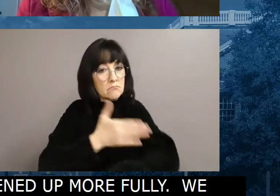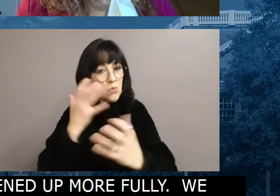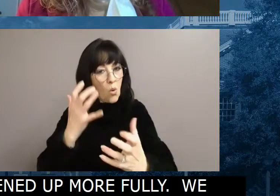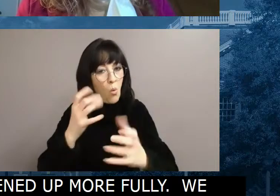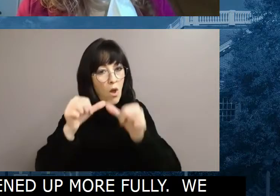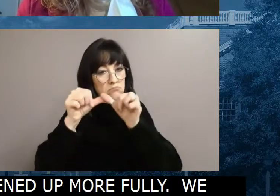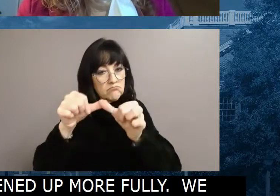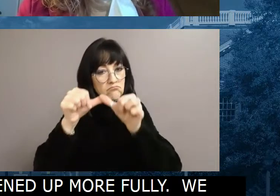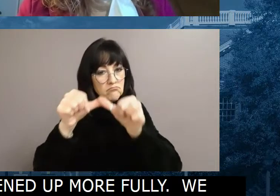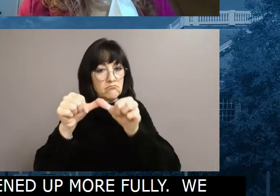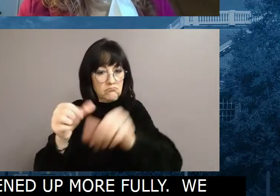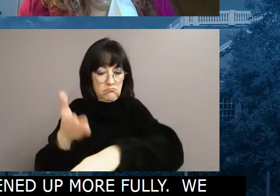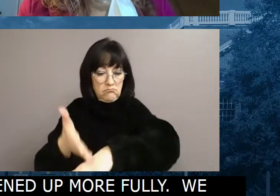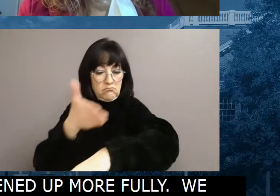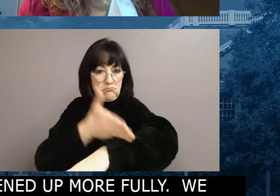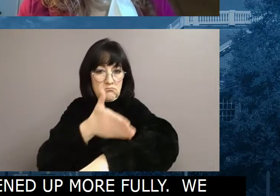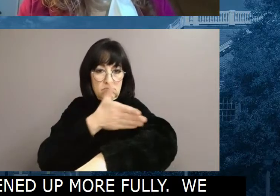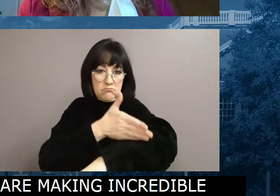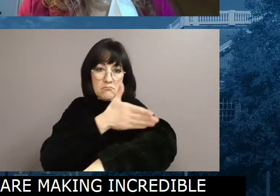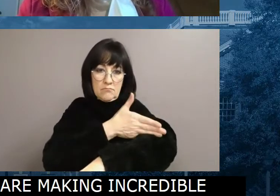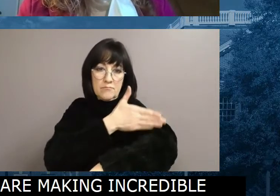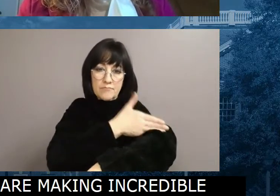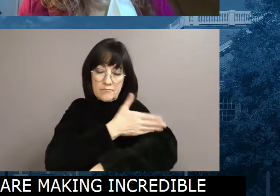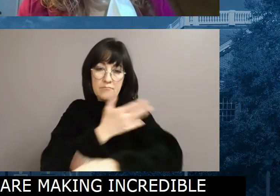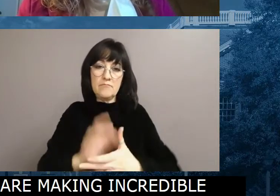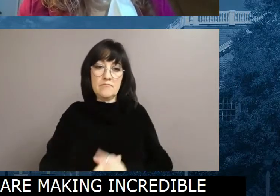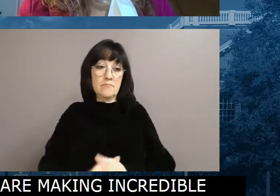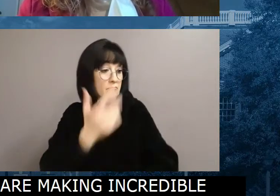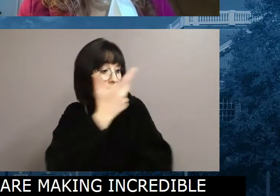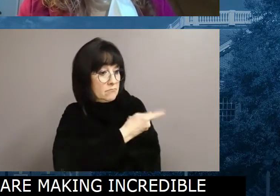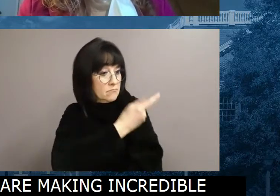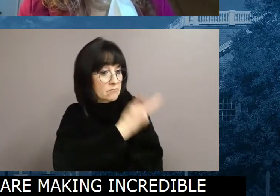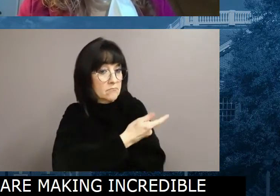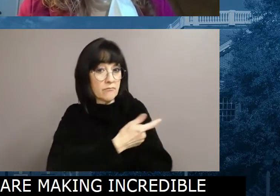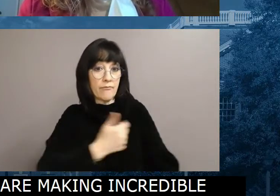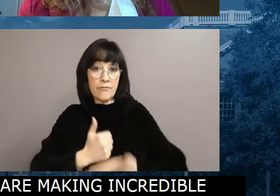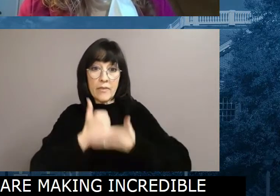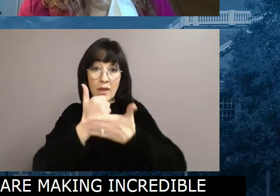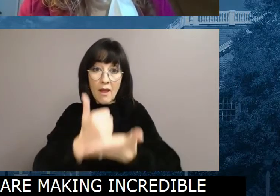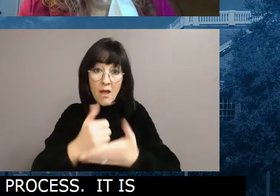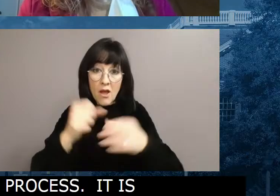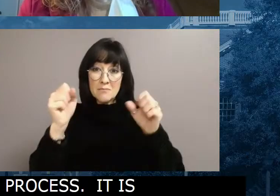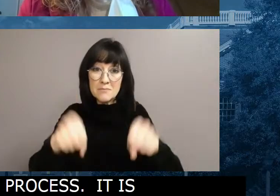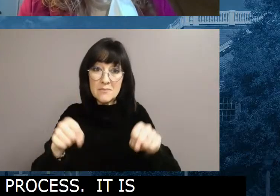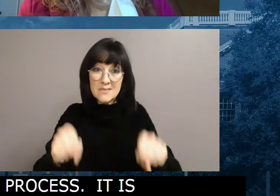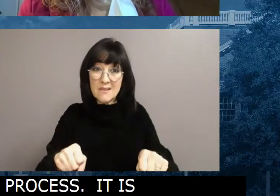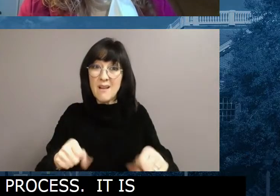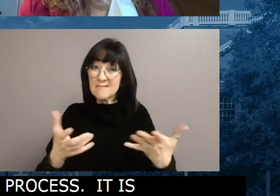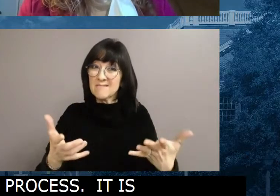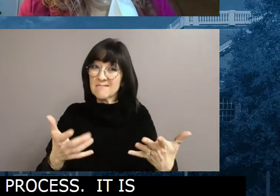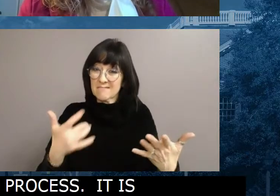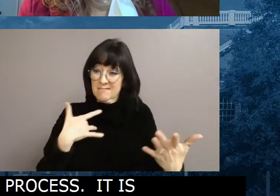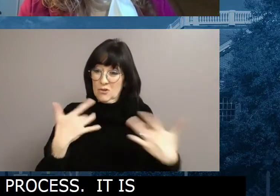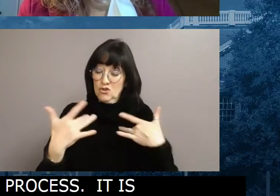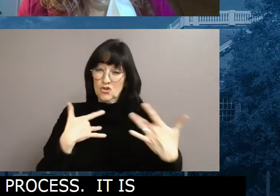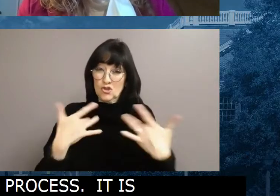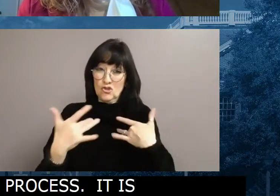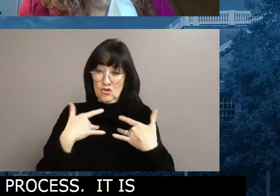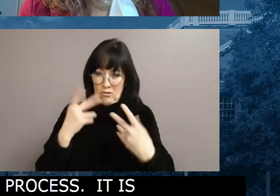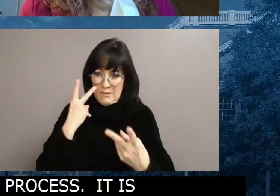the vaccination process. It is concerning that we've seen this upturn in new cases,